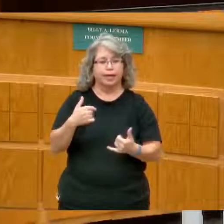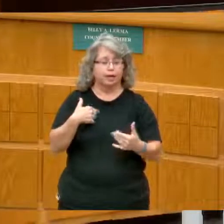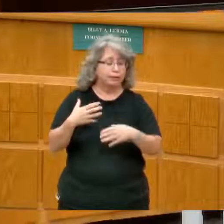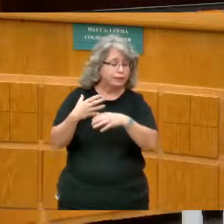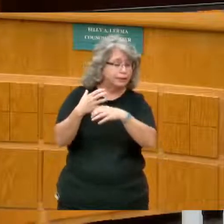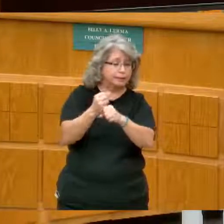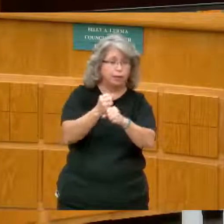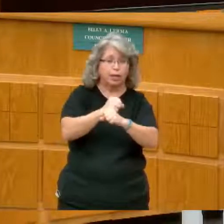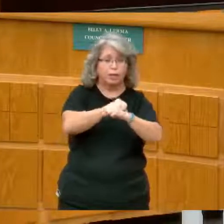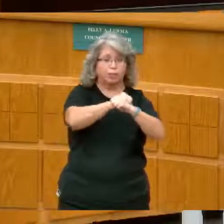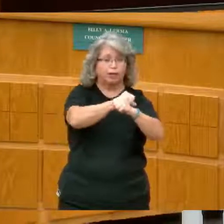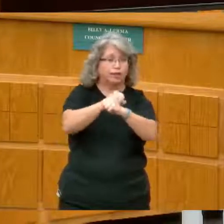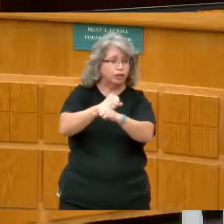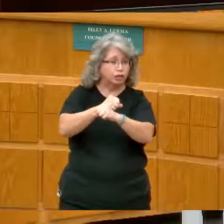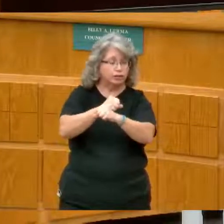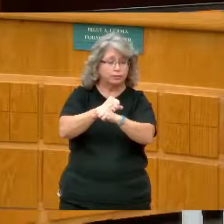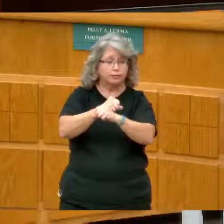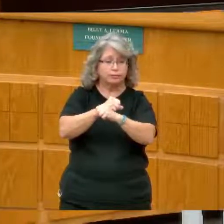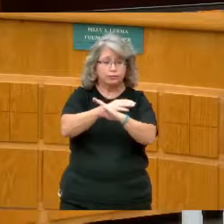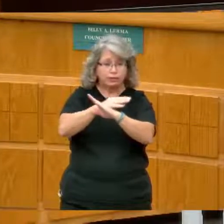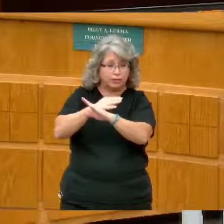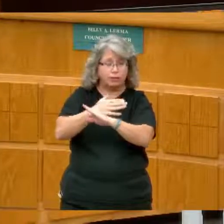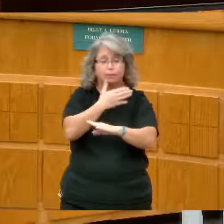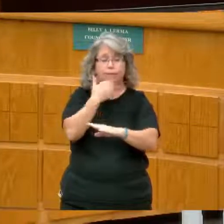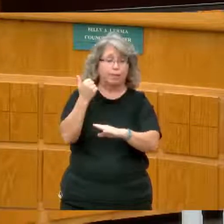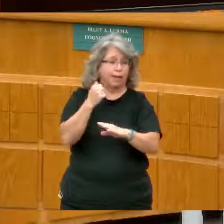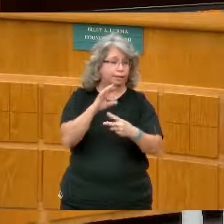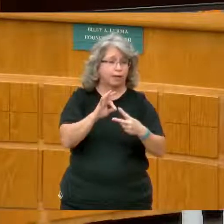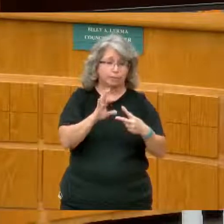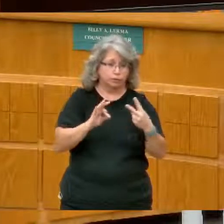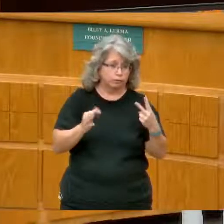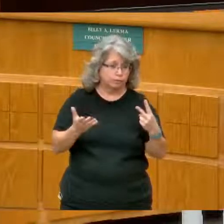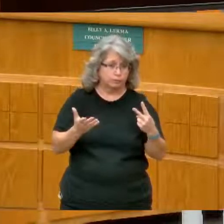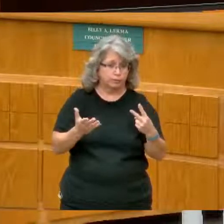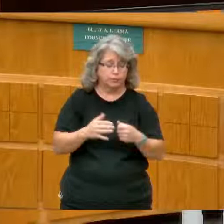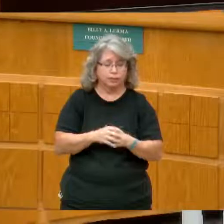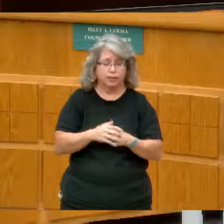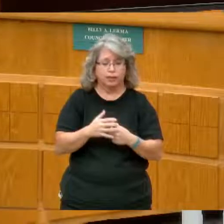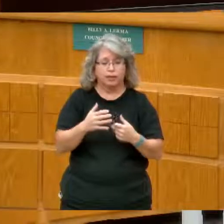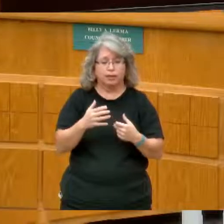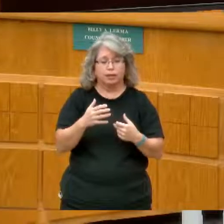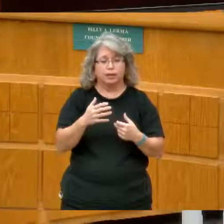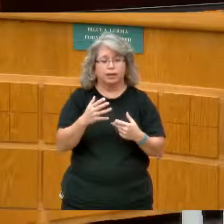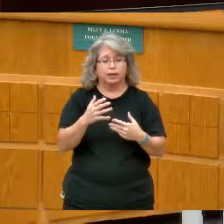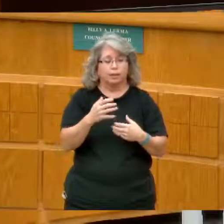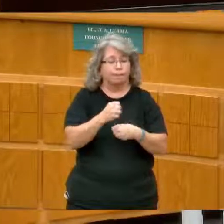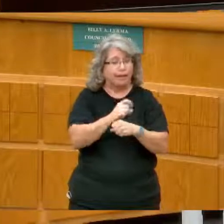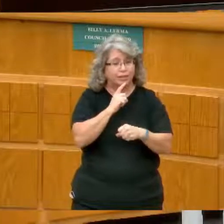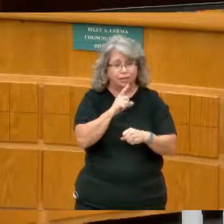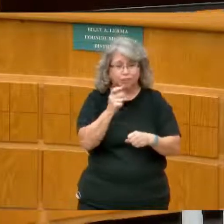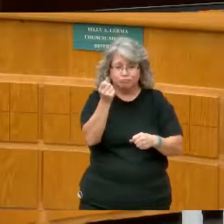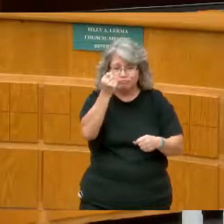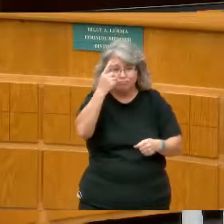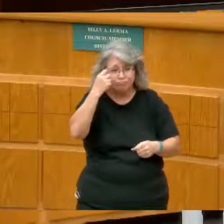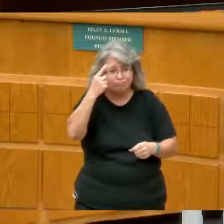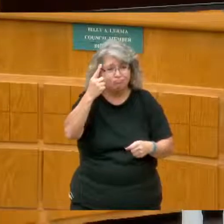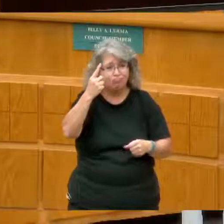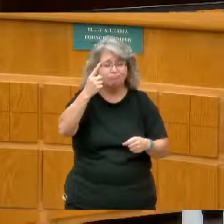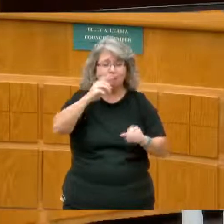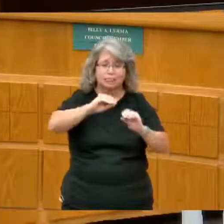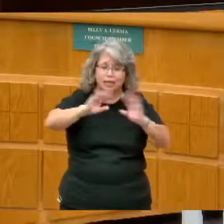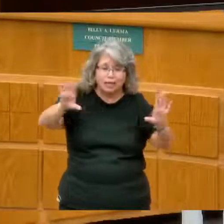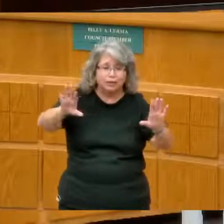best option. I want to make sure that you guys hear this loud and clear, that the majority of